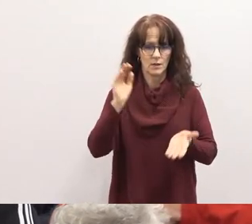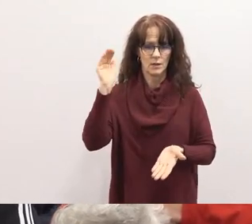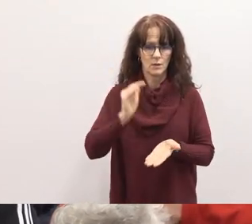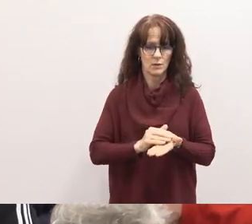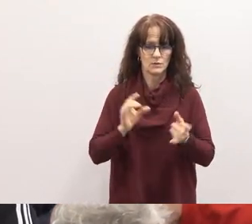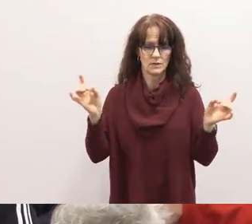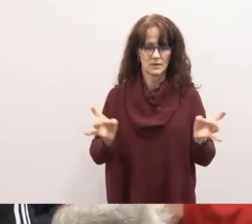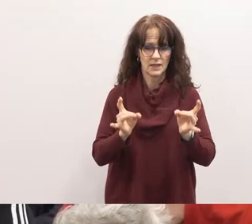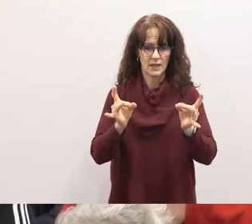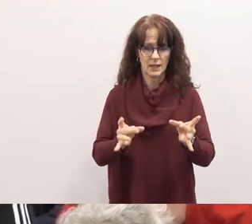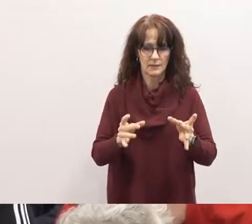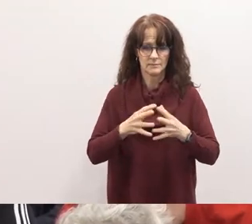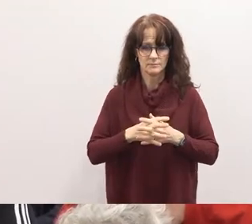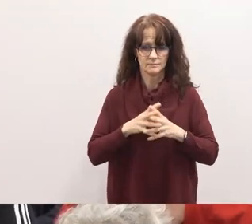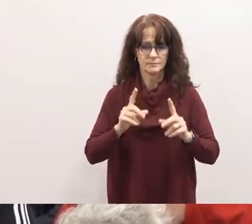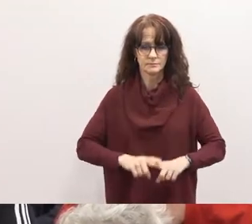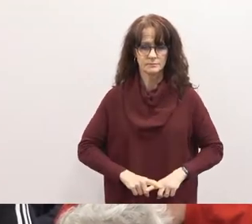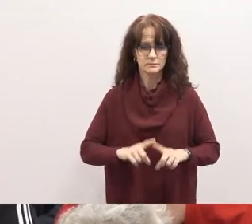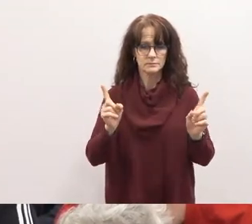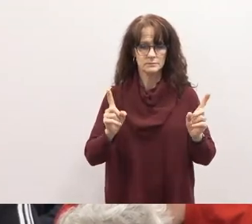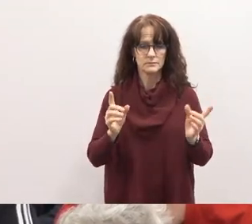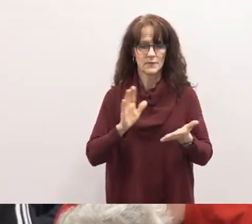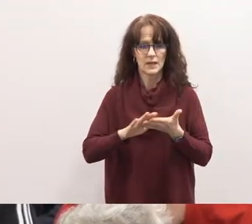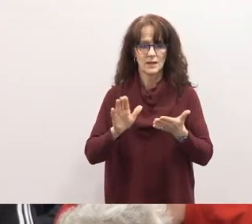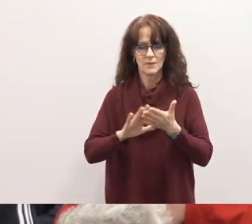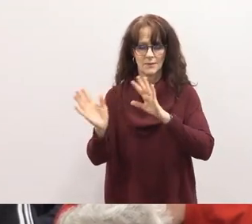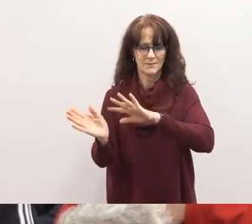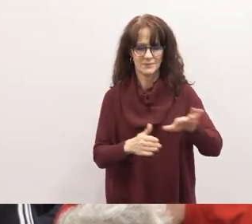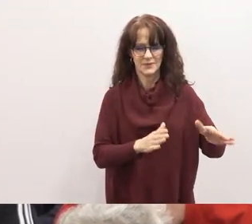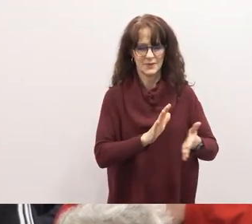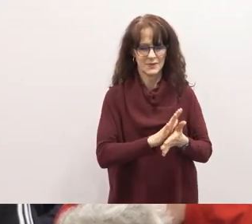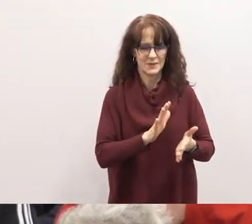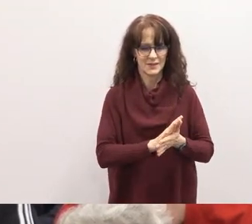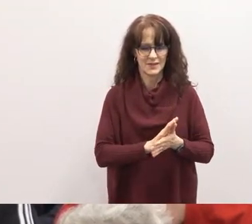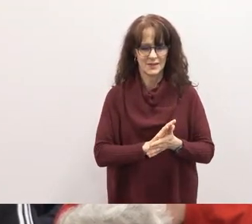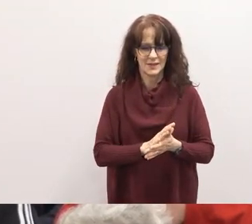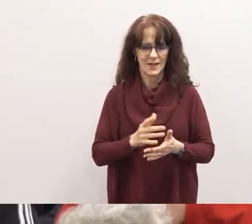hate. However, enough about schoolwork.